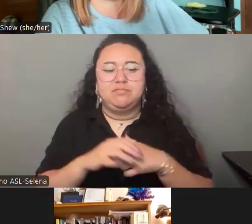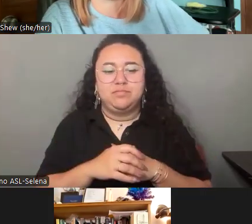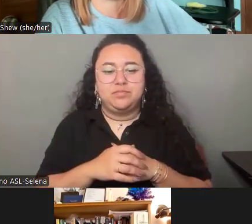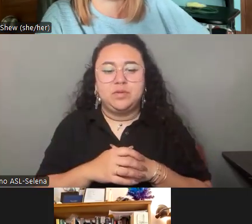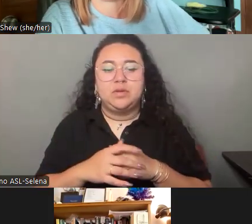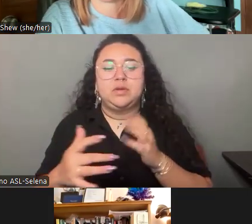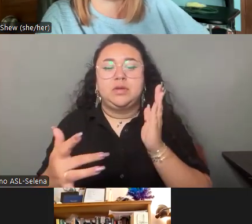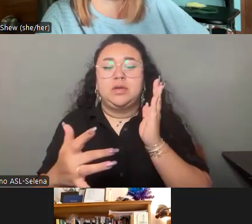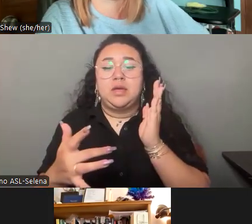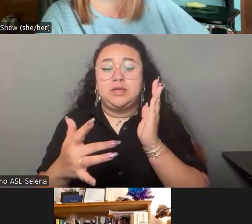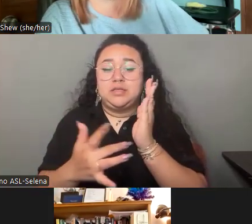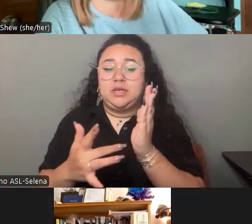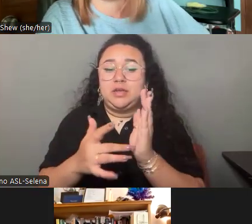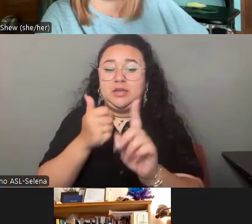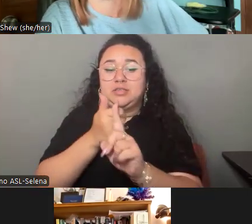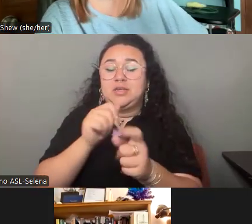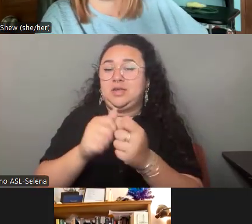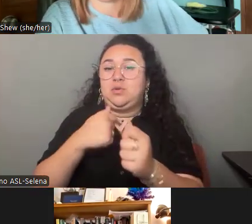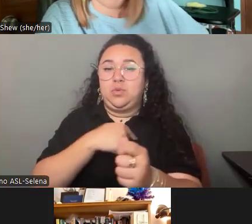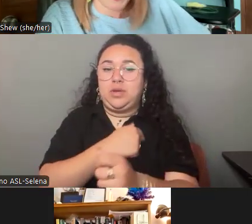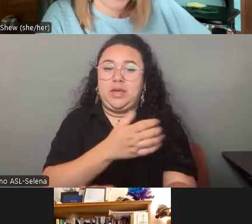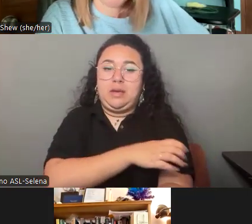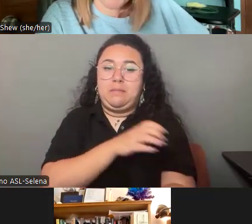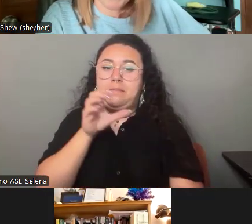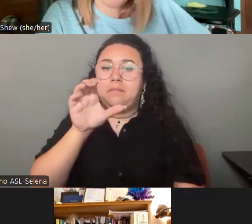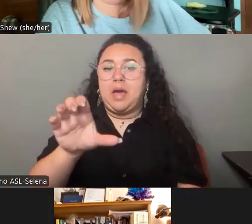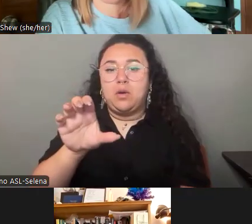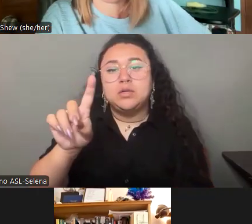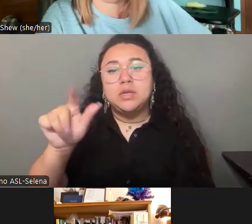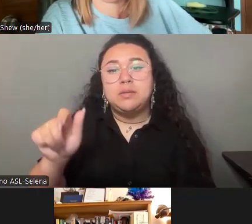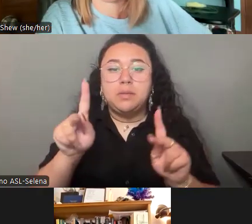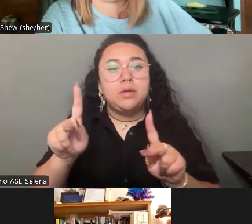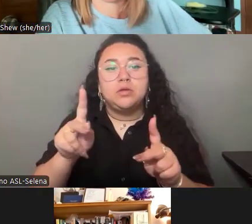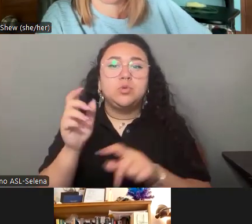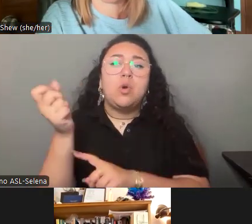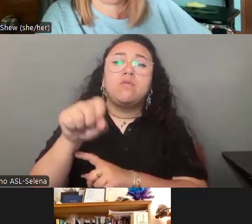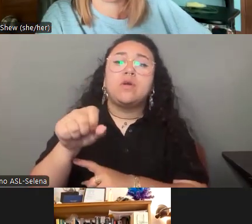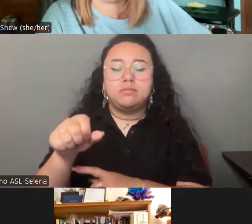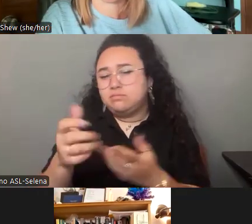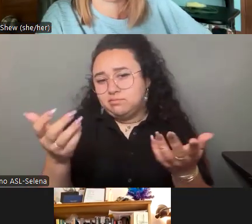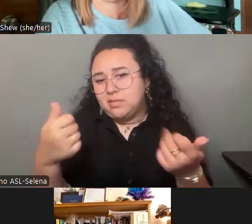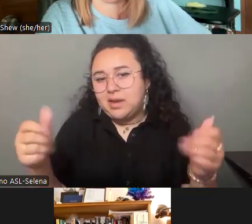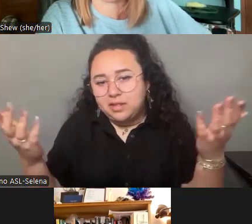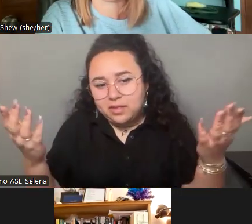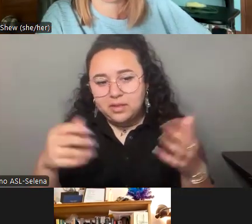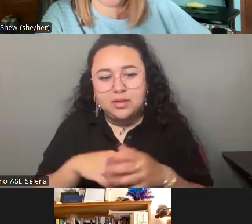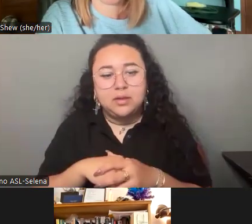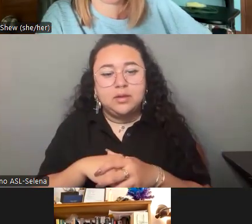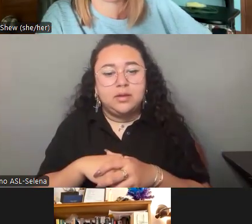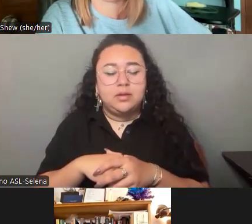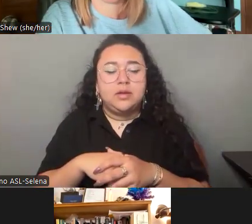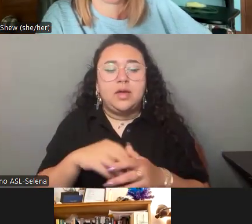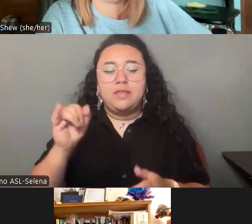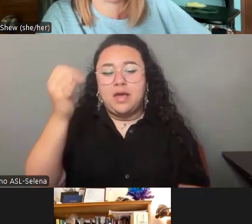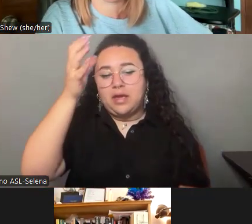people to overcome question marks, with the background assumption being that disabled body minds are broken,